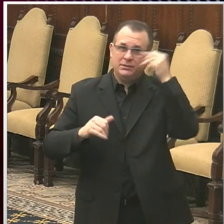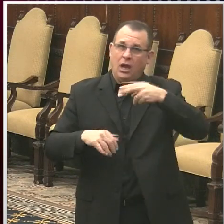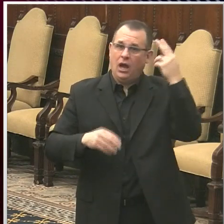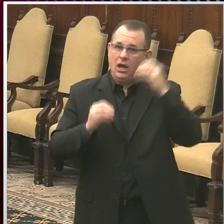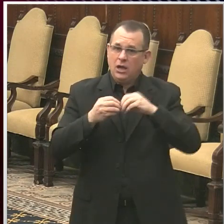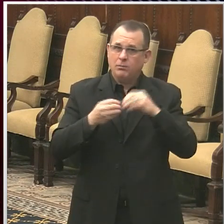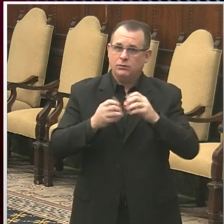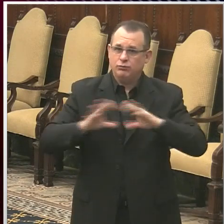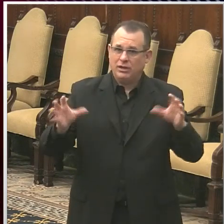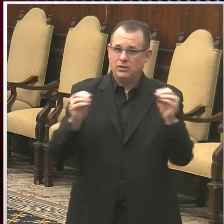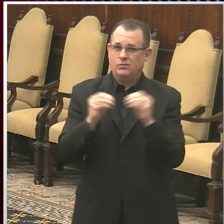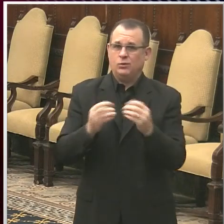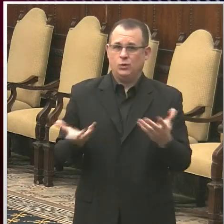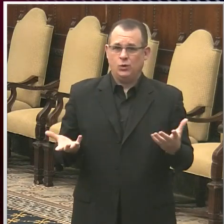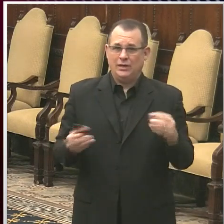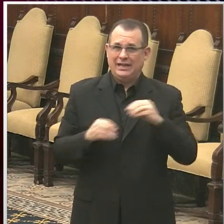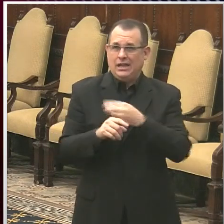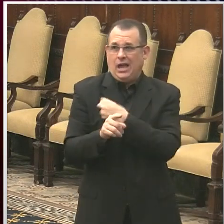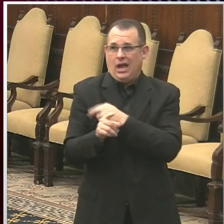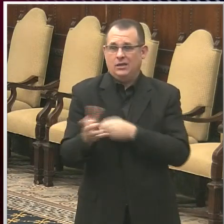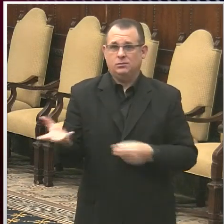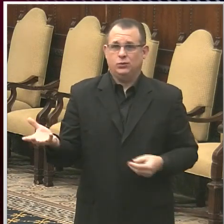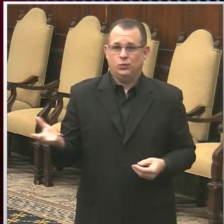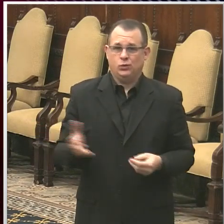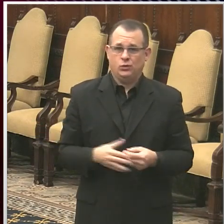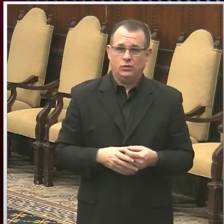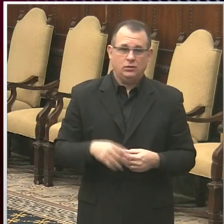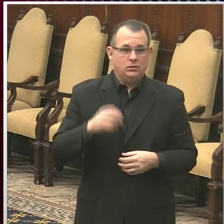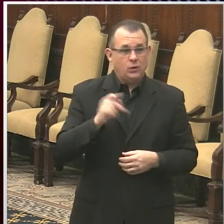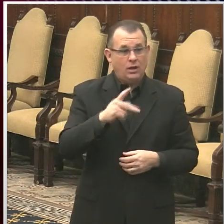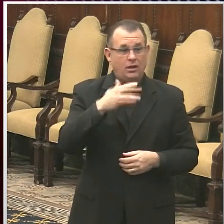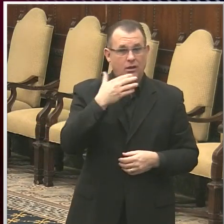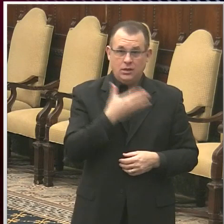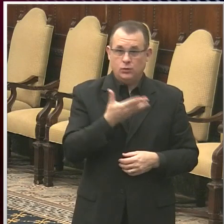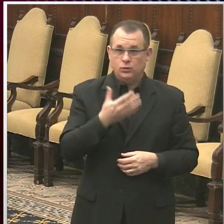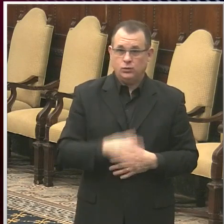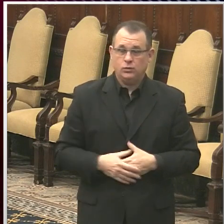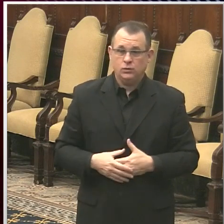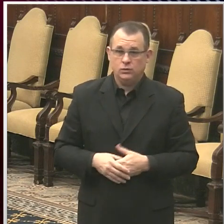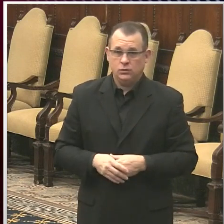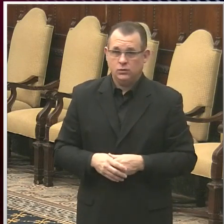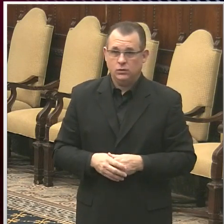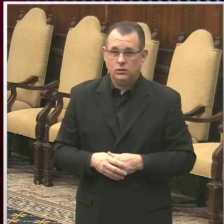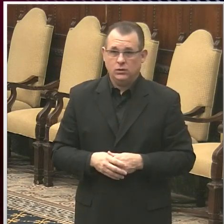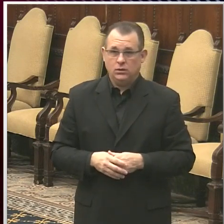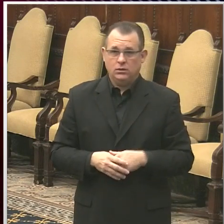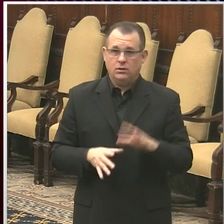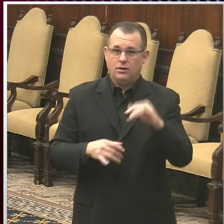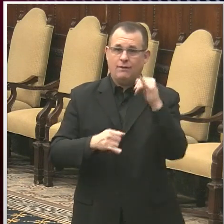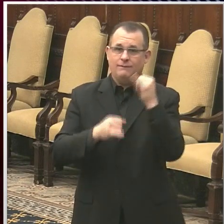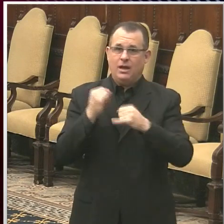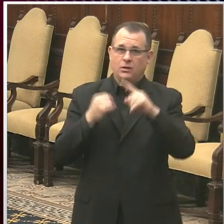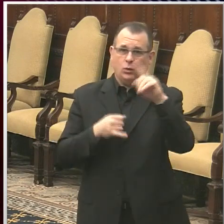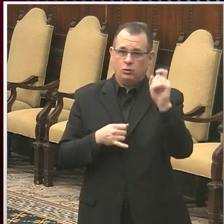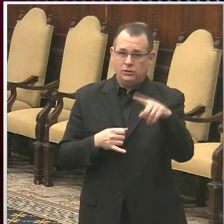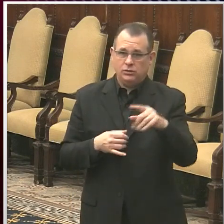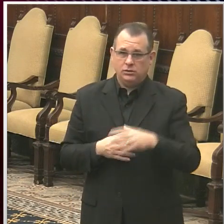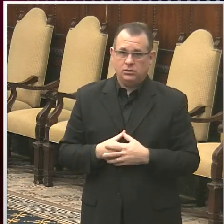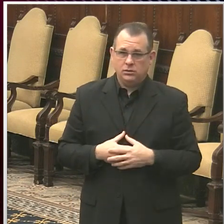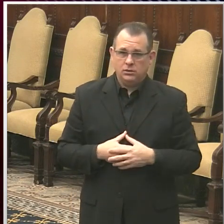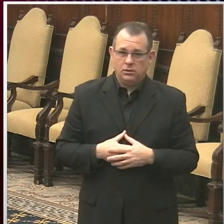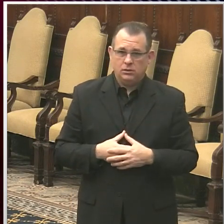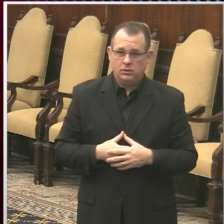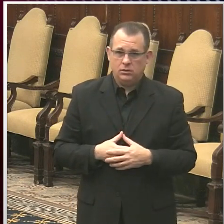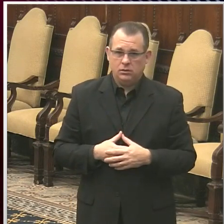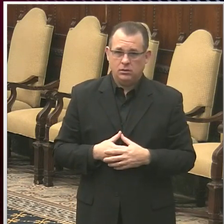time. Okay. Well, thank you. All right. Thank you, Denise. And our final questioner for today, Sheikh